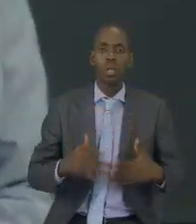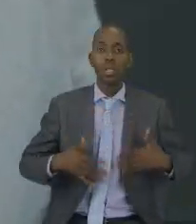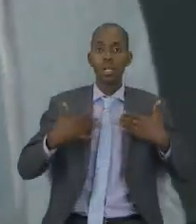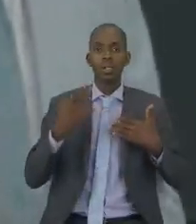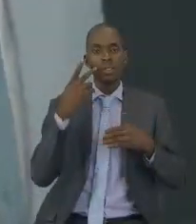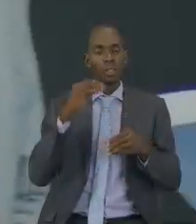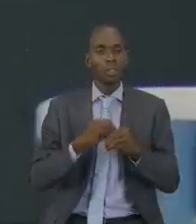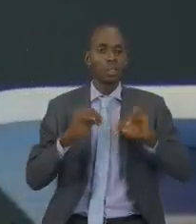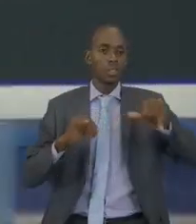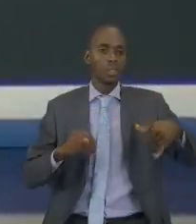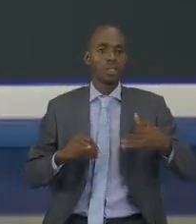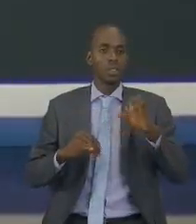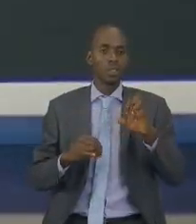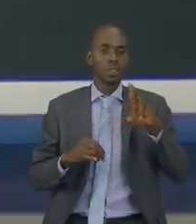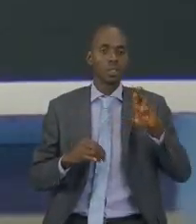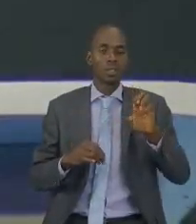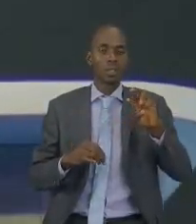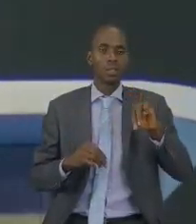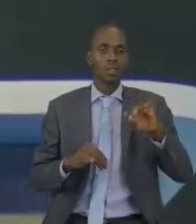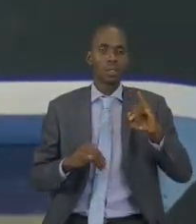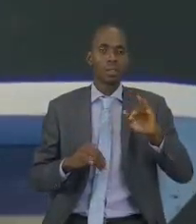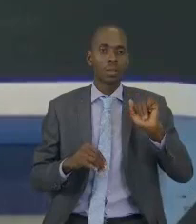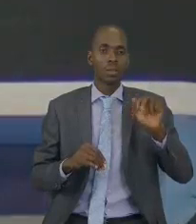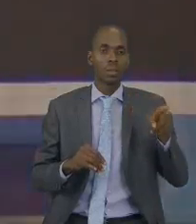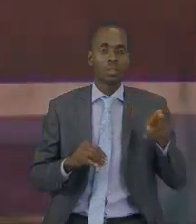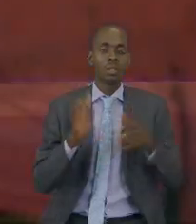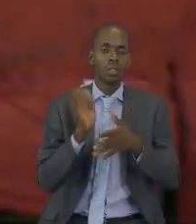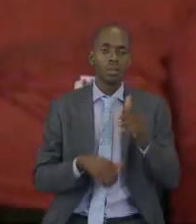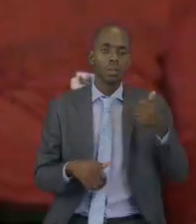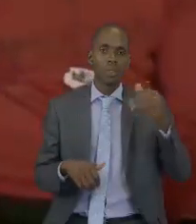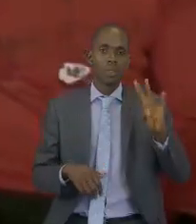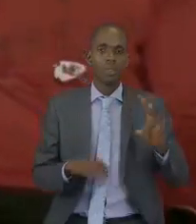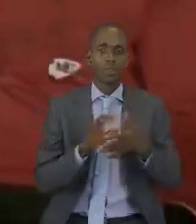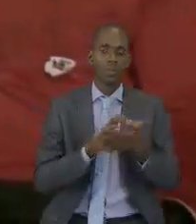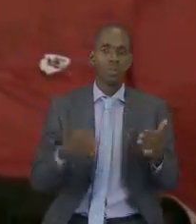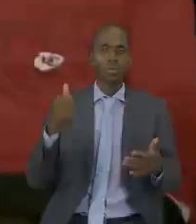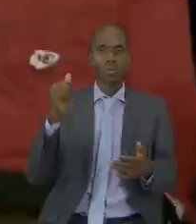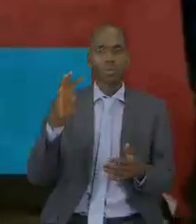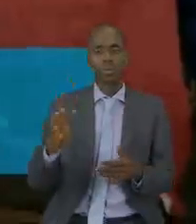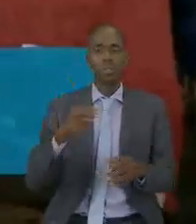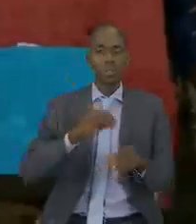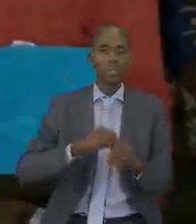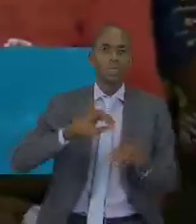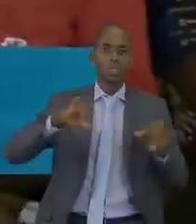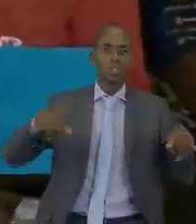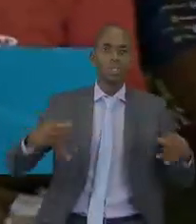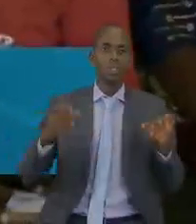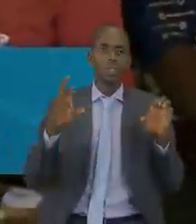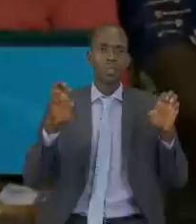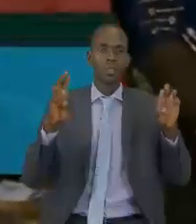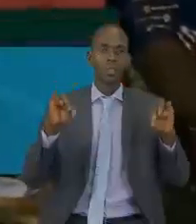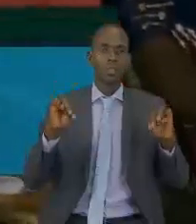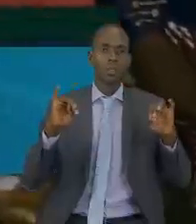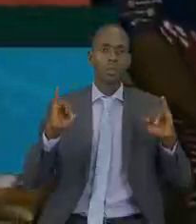Jeremiah chapter 17, I'm reading from verse 14. In Jeremiah